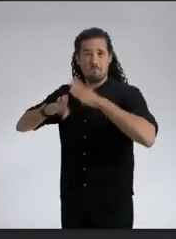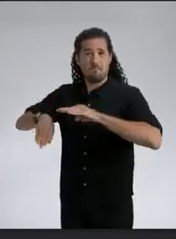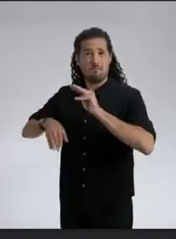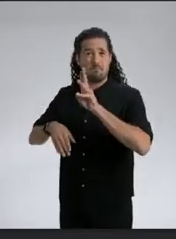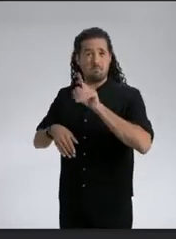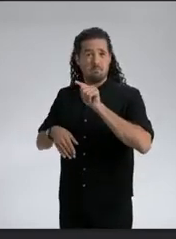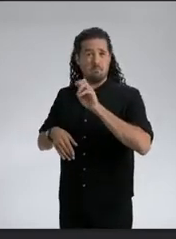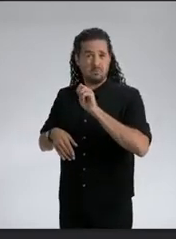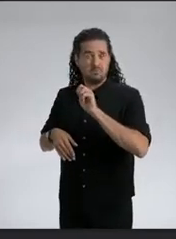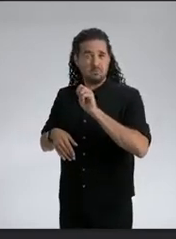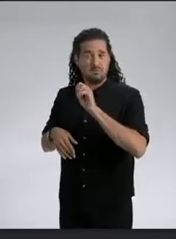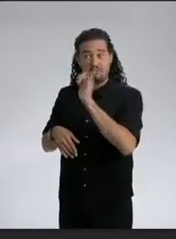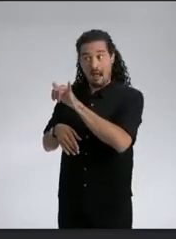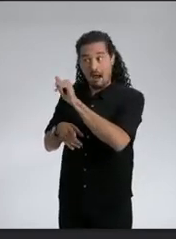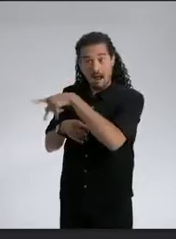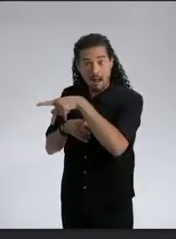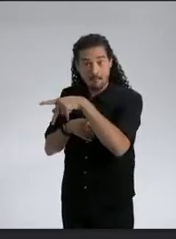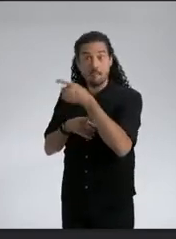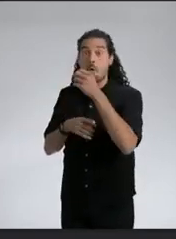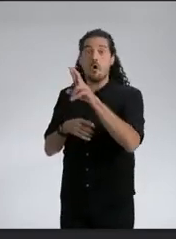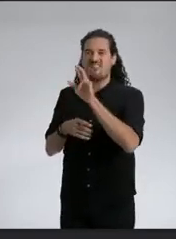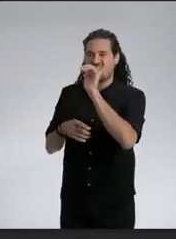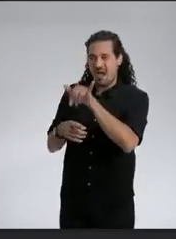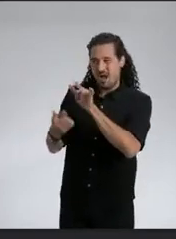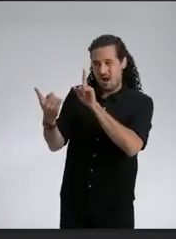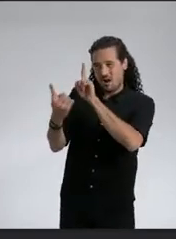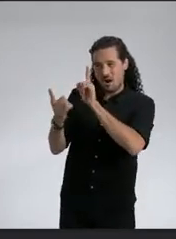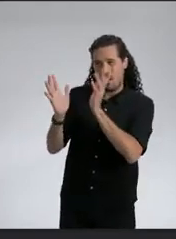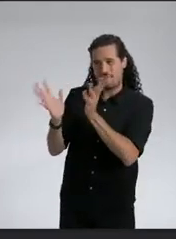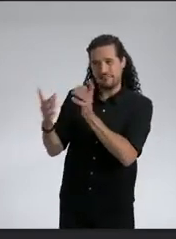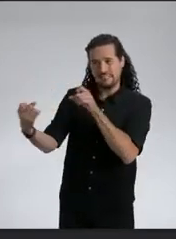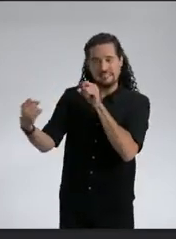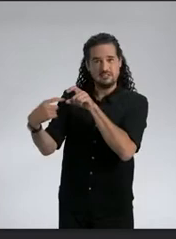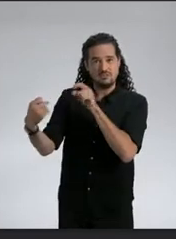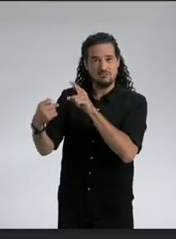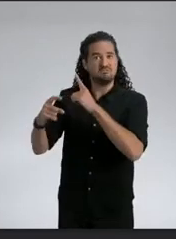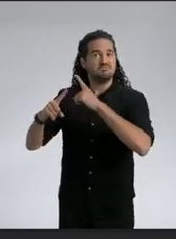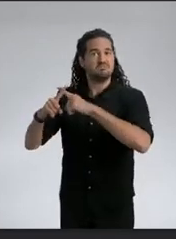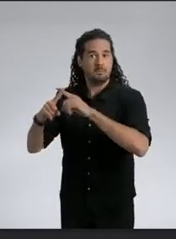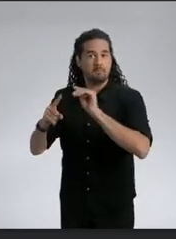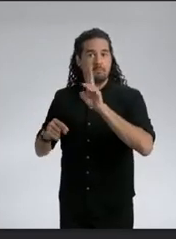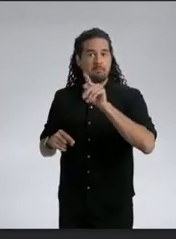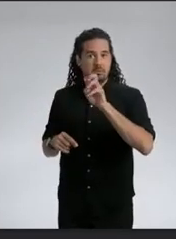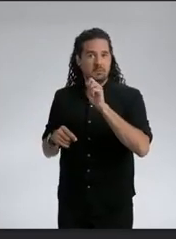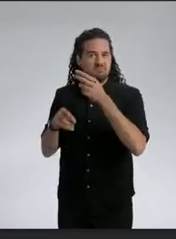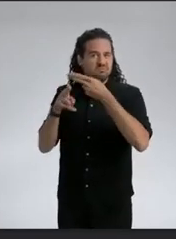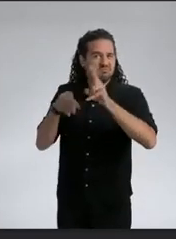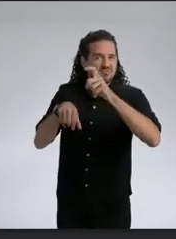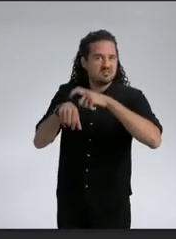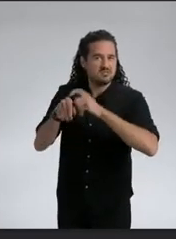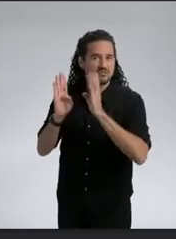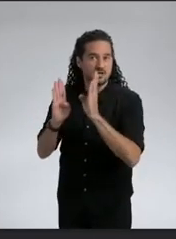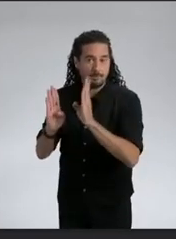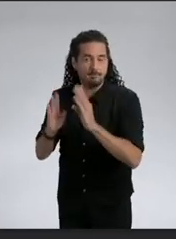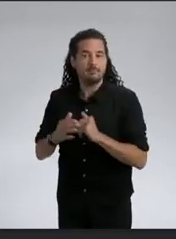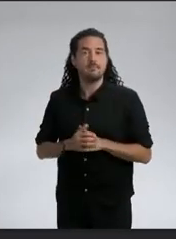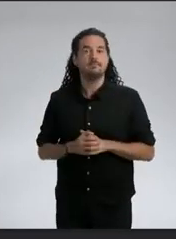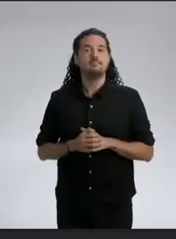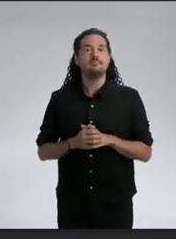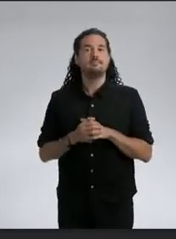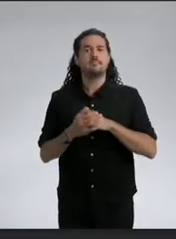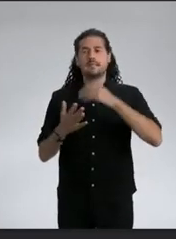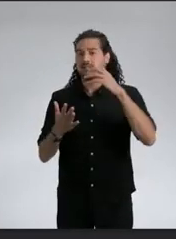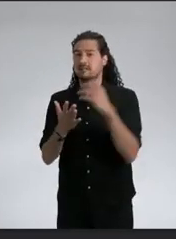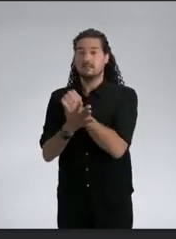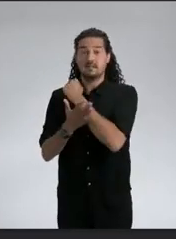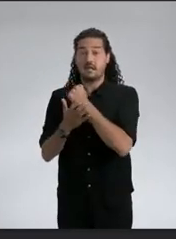app, or maybe just a single conversation for a limited amount of time. So to make the most of these new features, there are a few key things